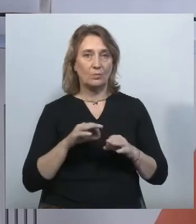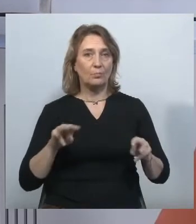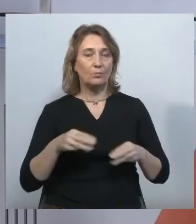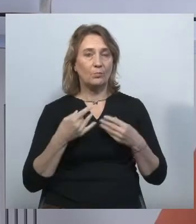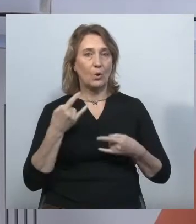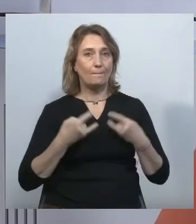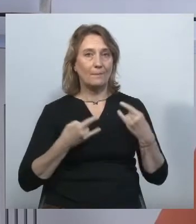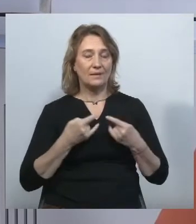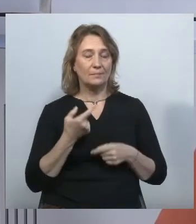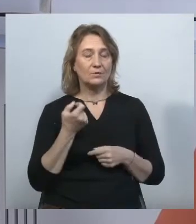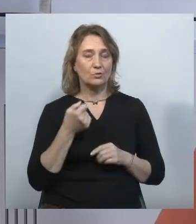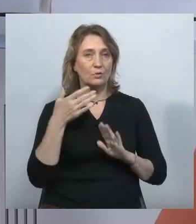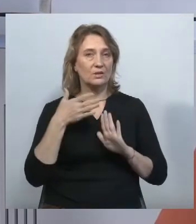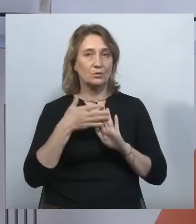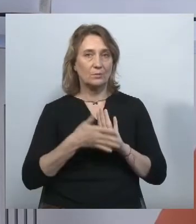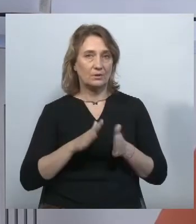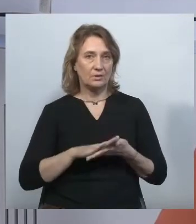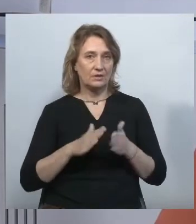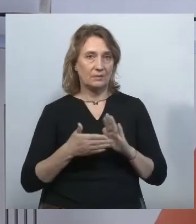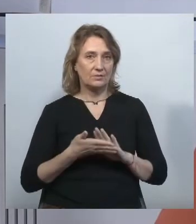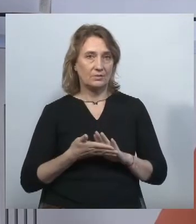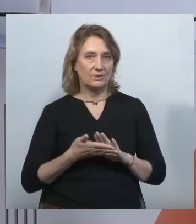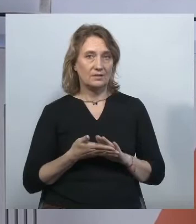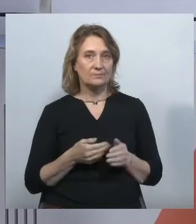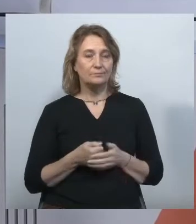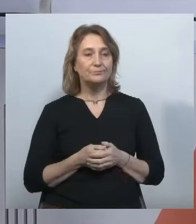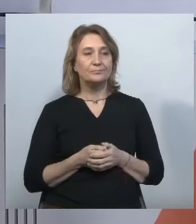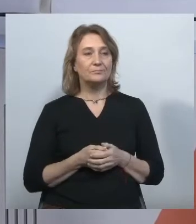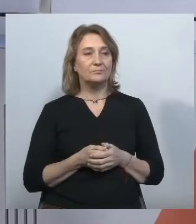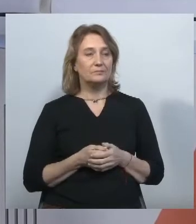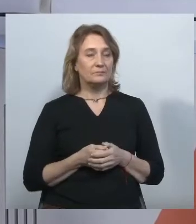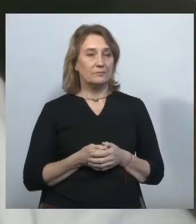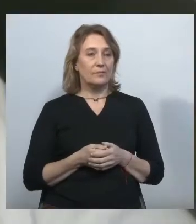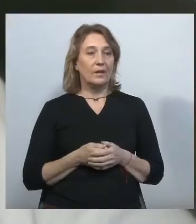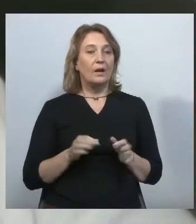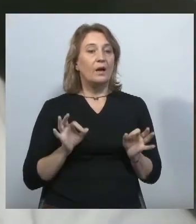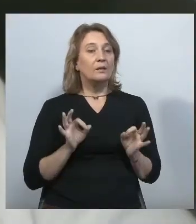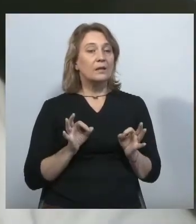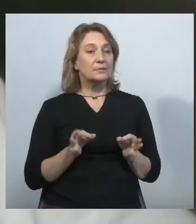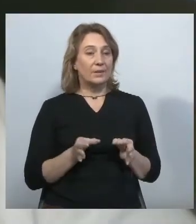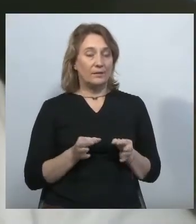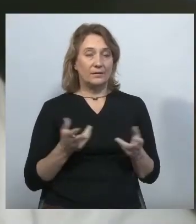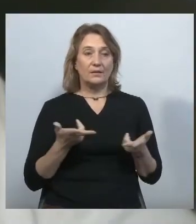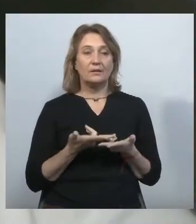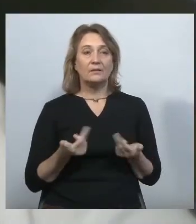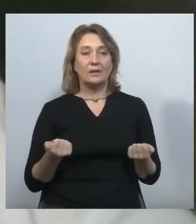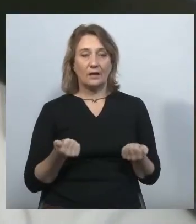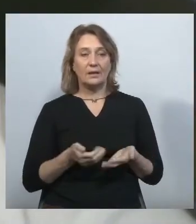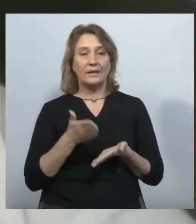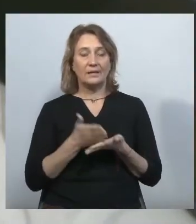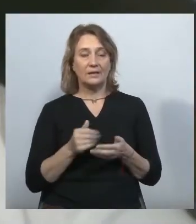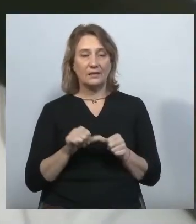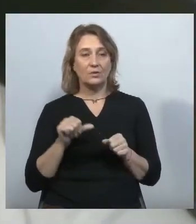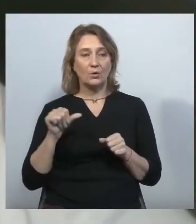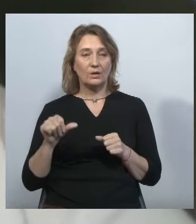in the draft law on media, which is now widely discussed. Well, yes,